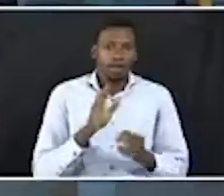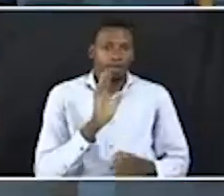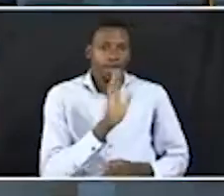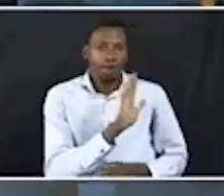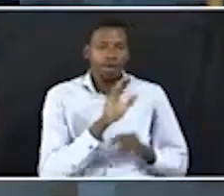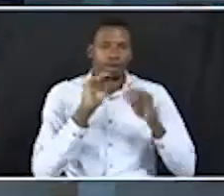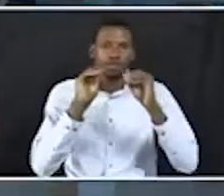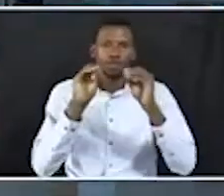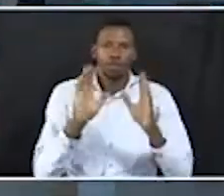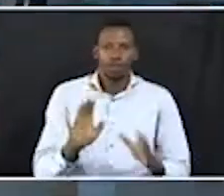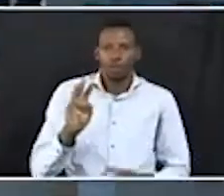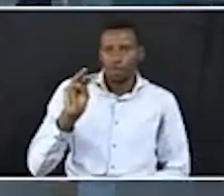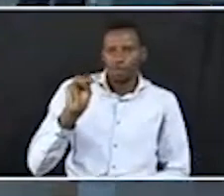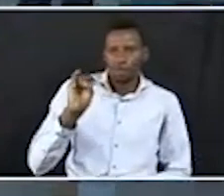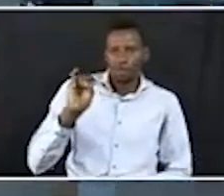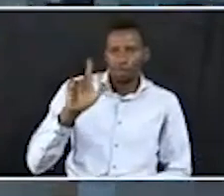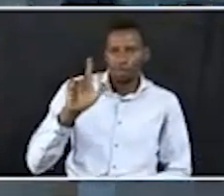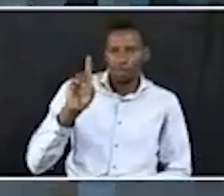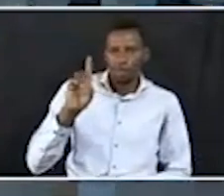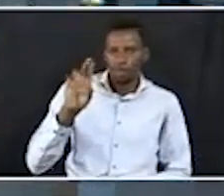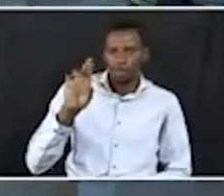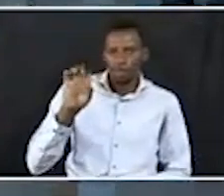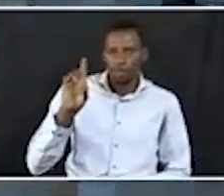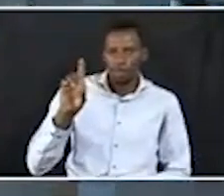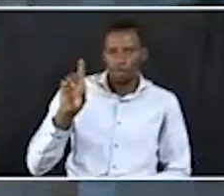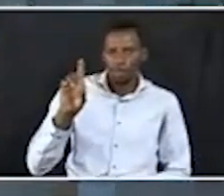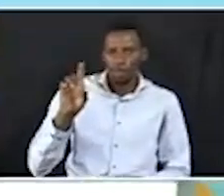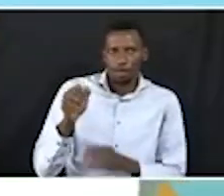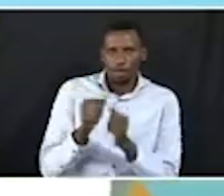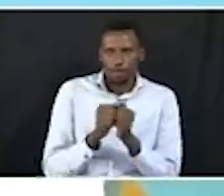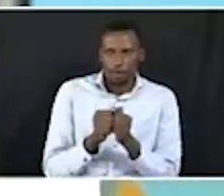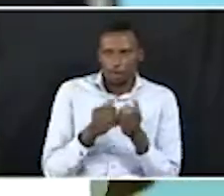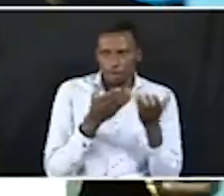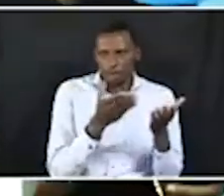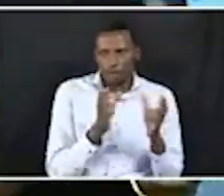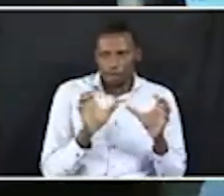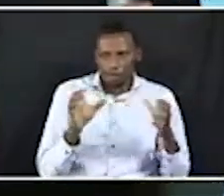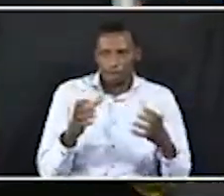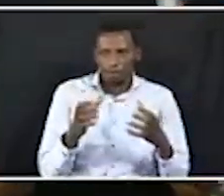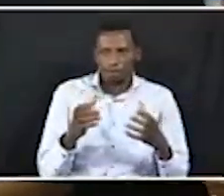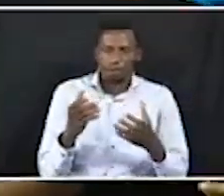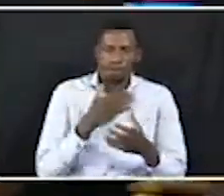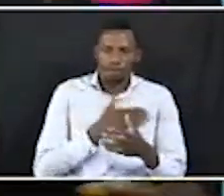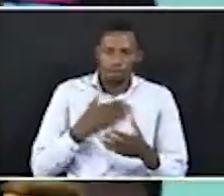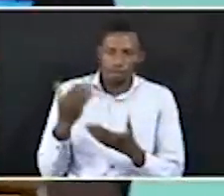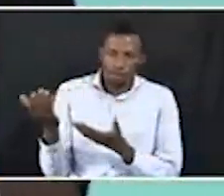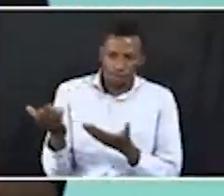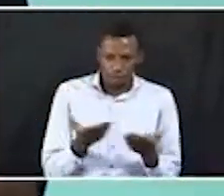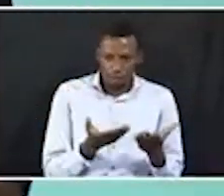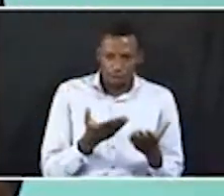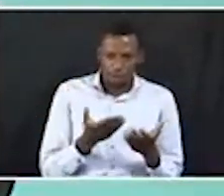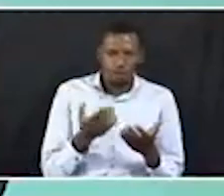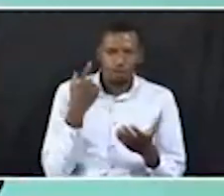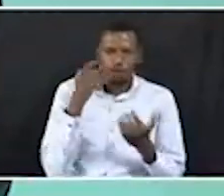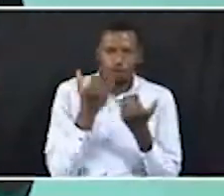Mildred, and together with me, kindergarten class, please come up front. We are going to take you through our children's story.